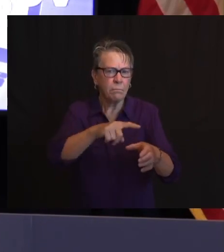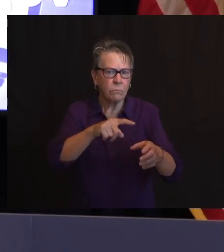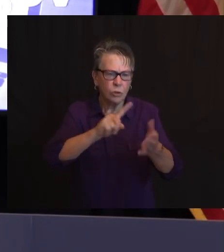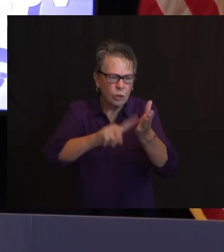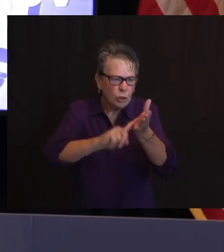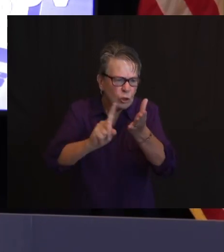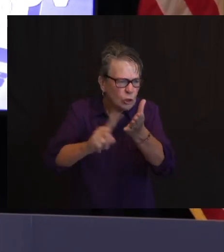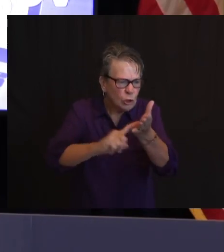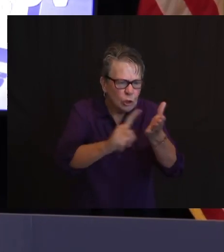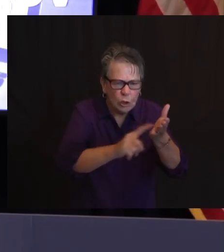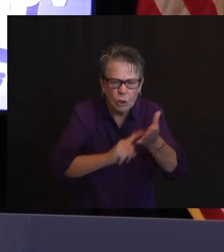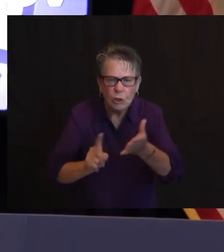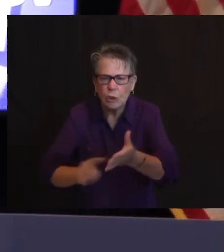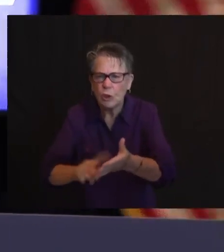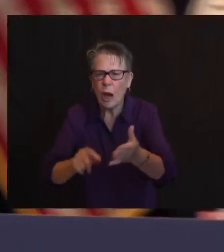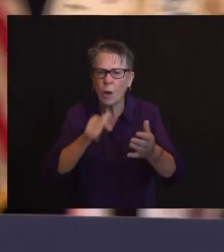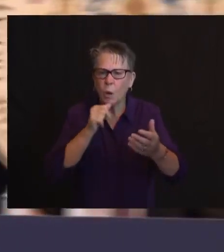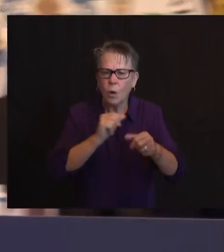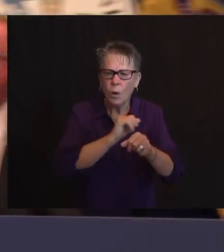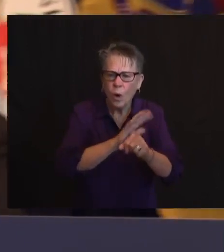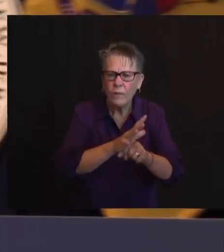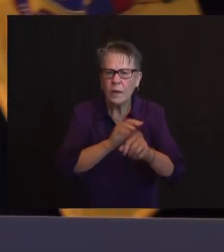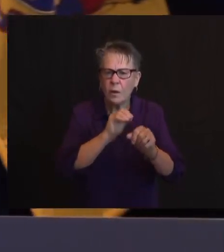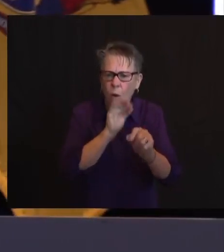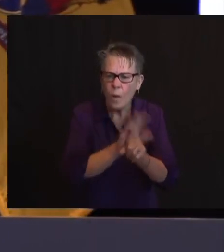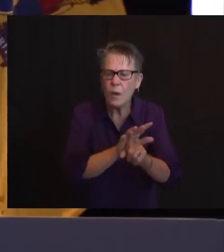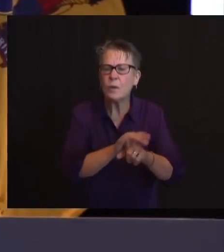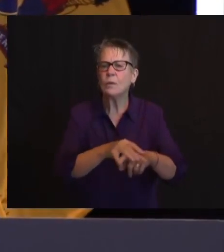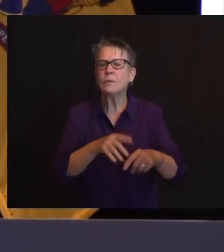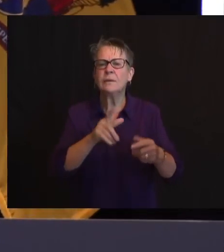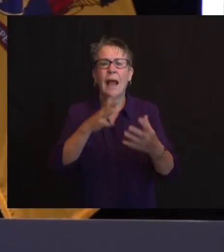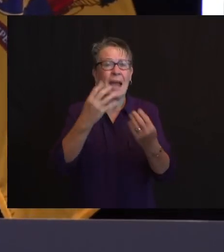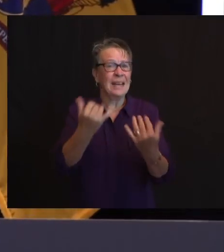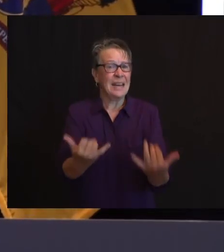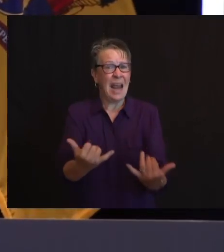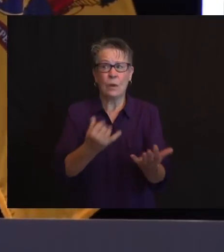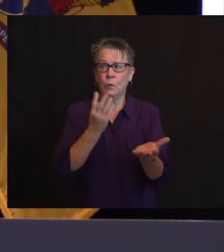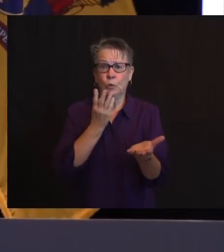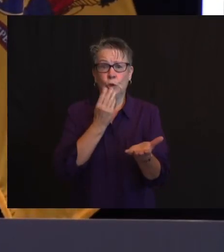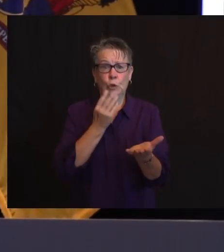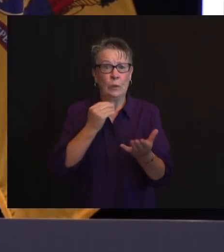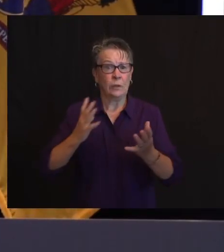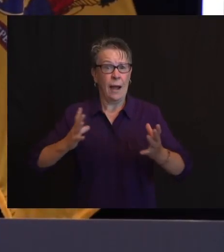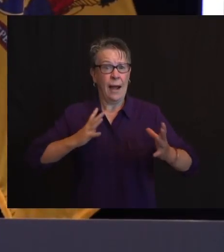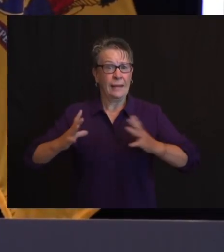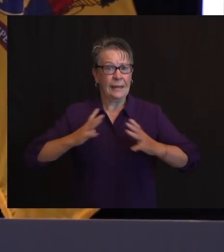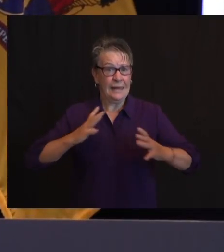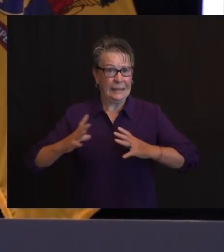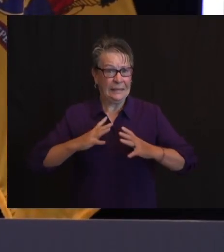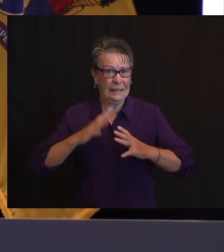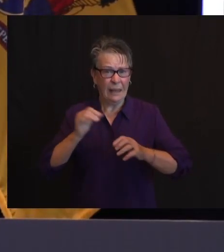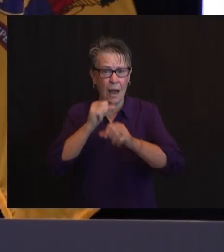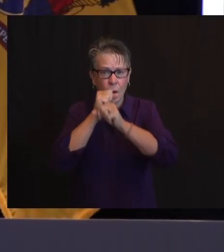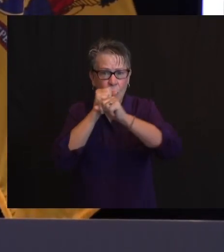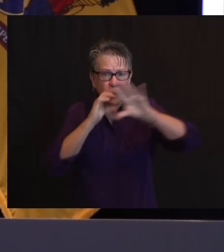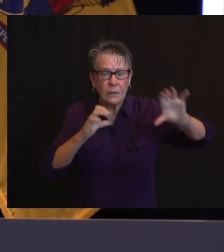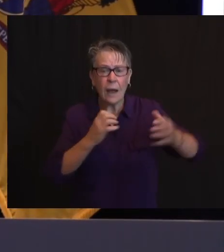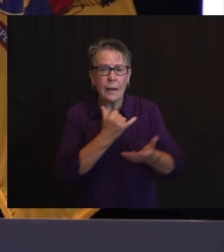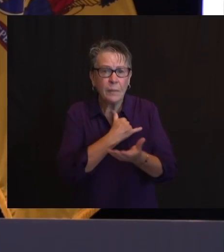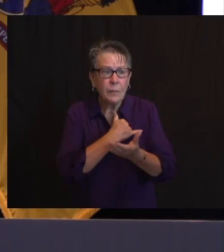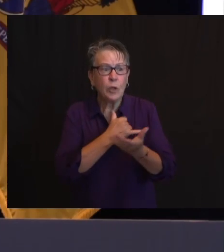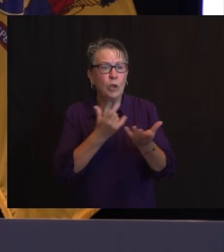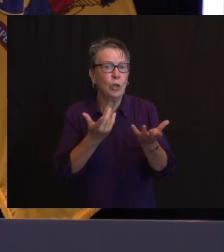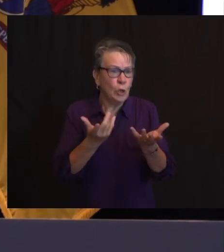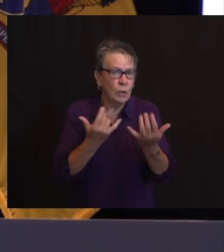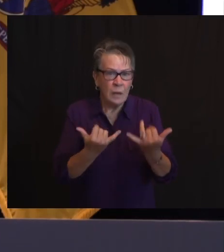the individuals. Thank you, Matt. Dustin, good afternoon. Good afternoon. Senate President Sweeney